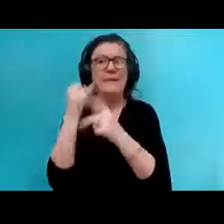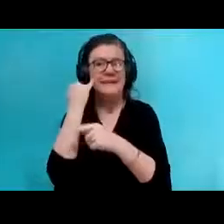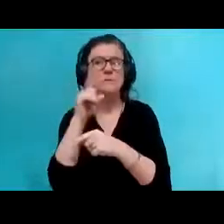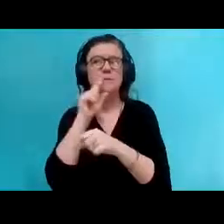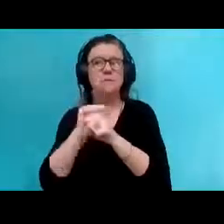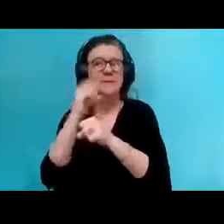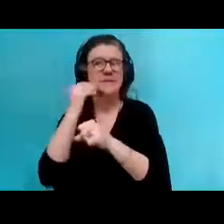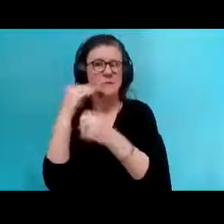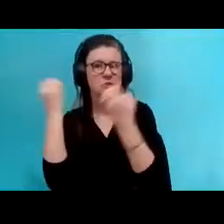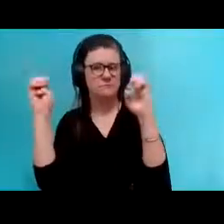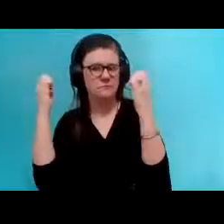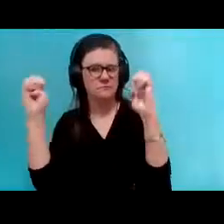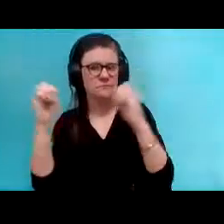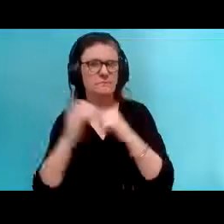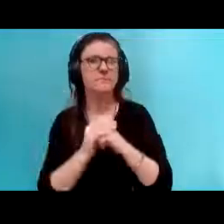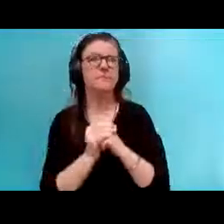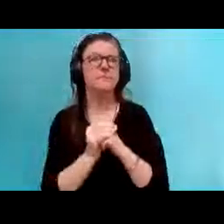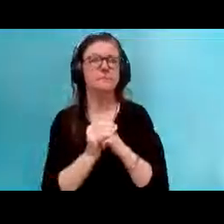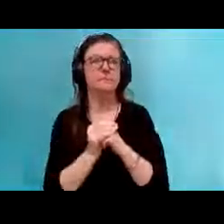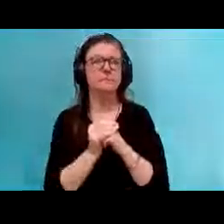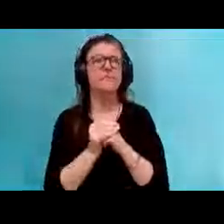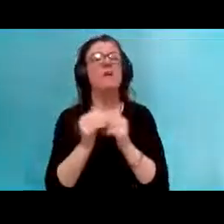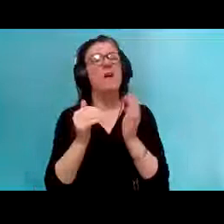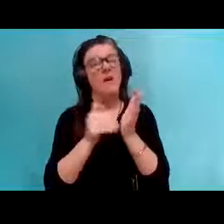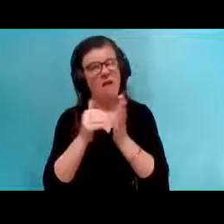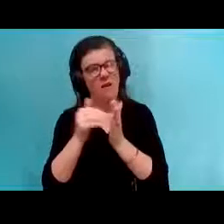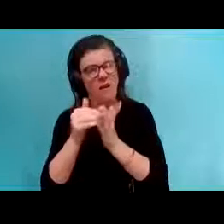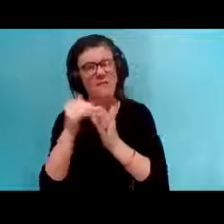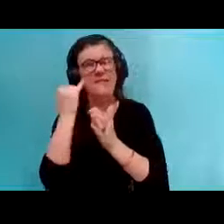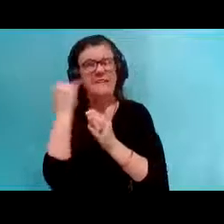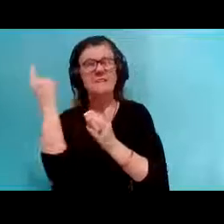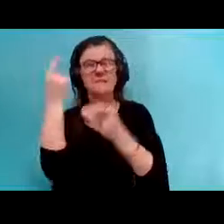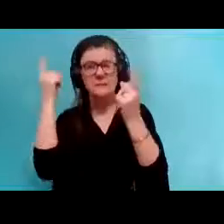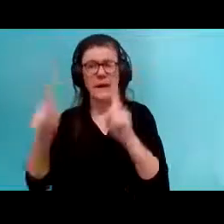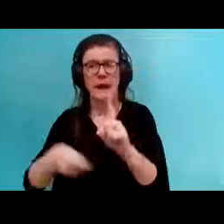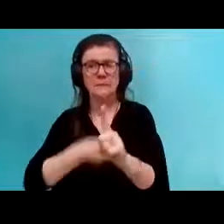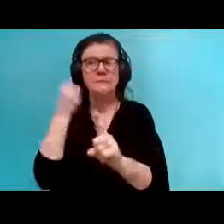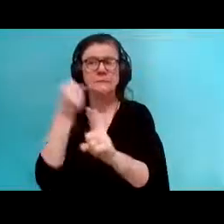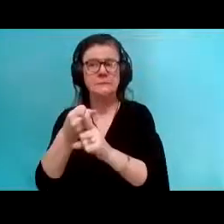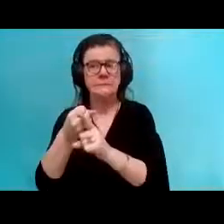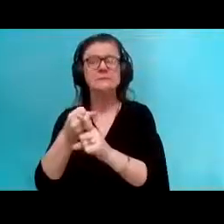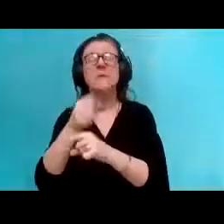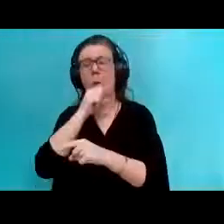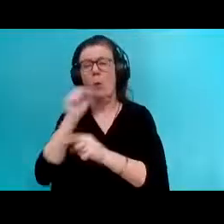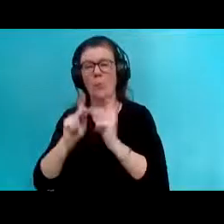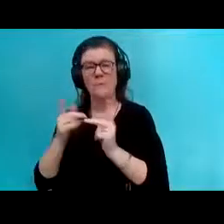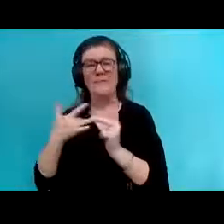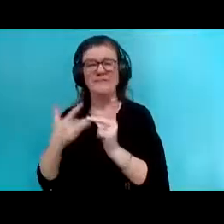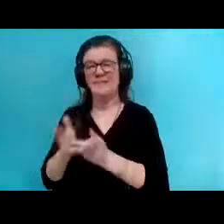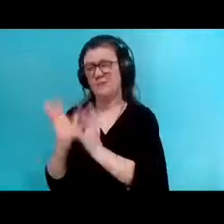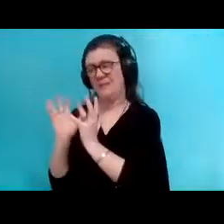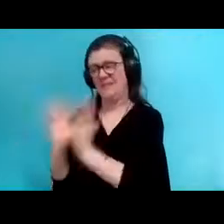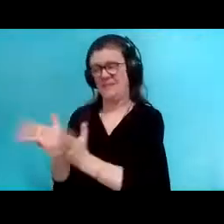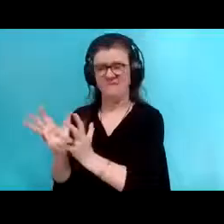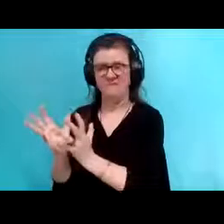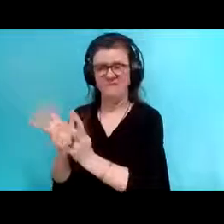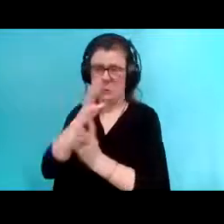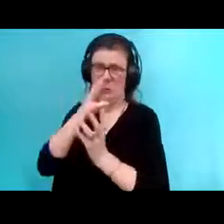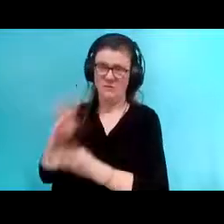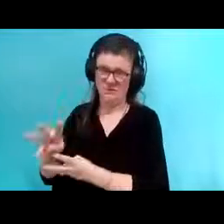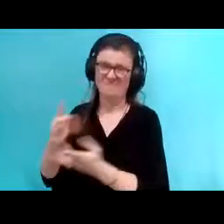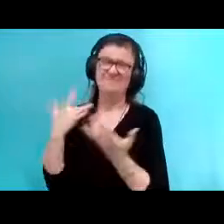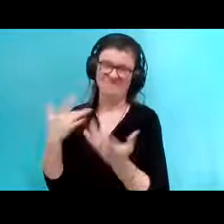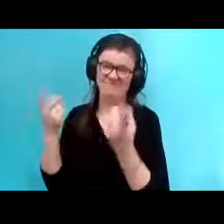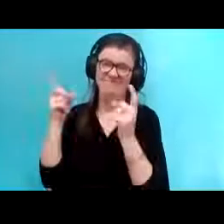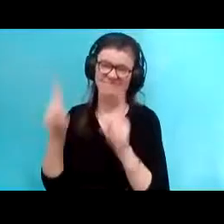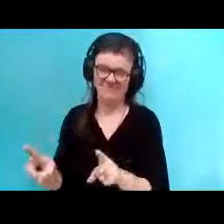many as you will appreciate, older people are often left behind both figuratively and literally during humanitarian crises. When we undertake our